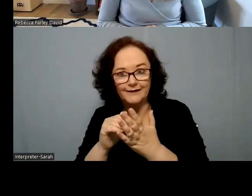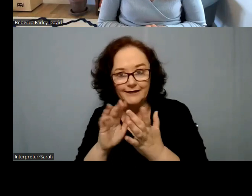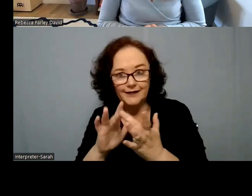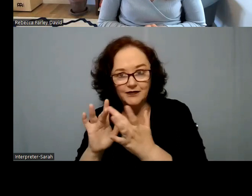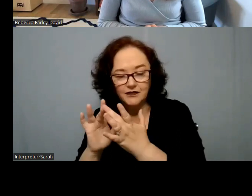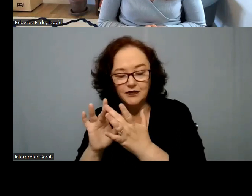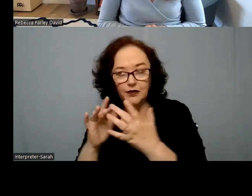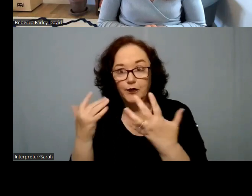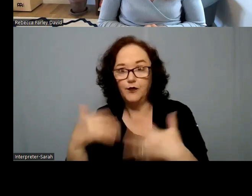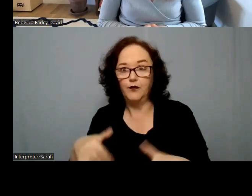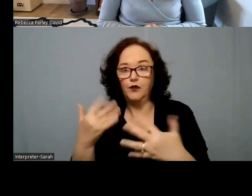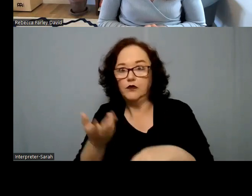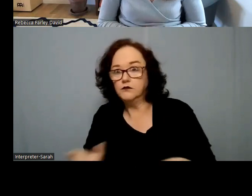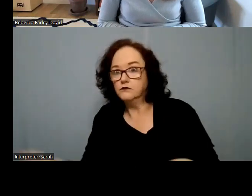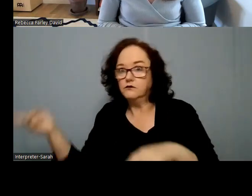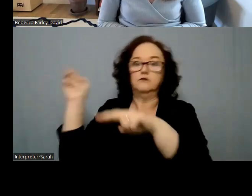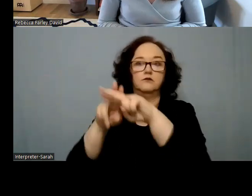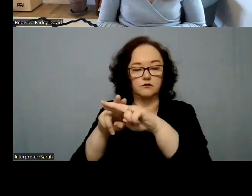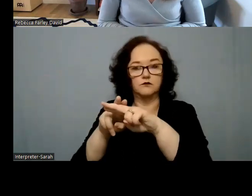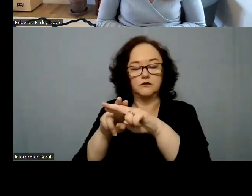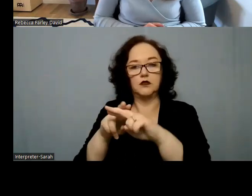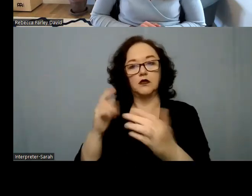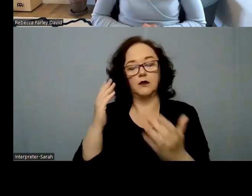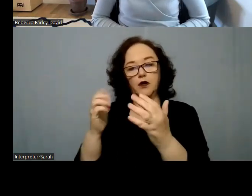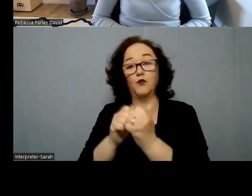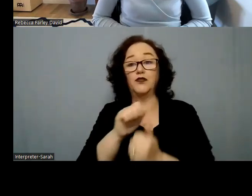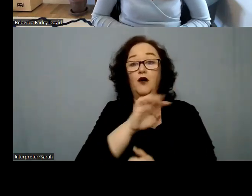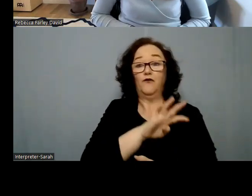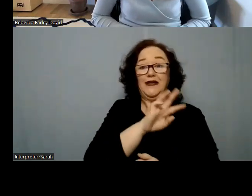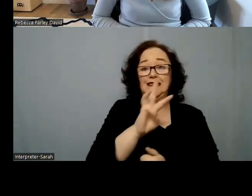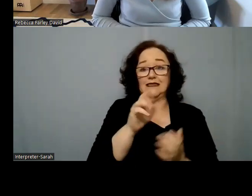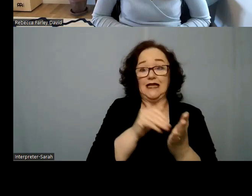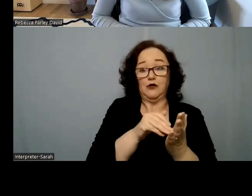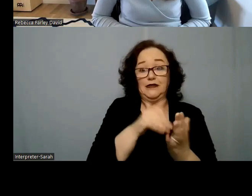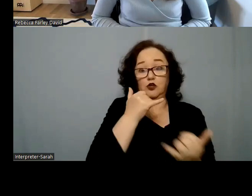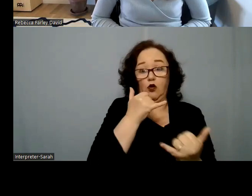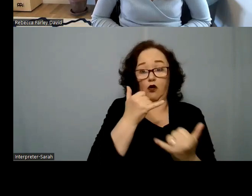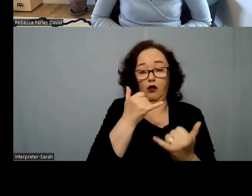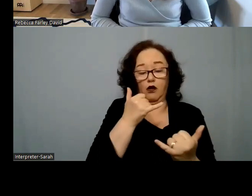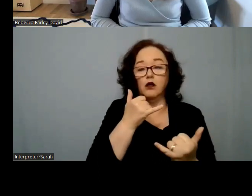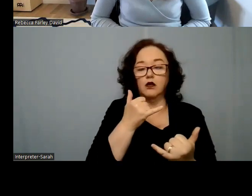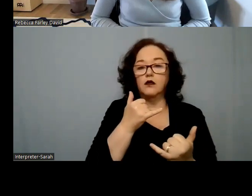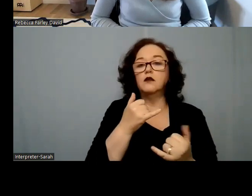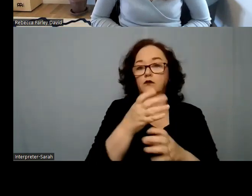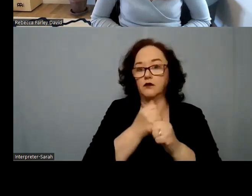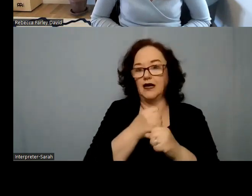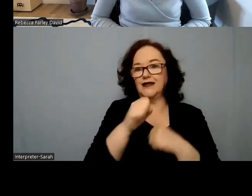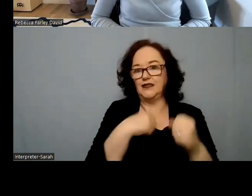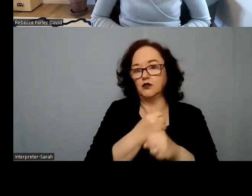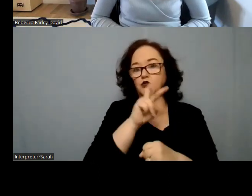increase from the 46,000 calls that were received in 2005. So you can